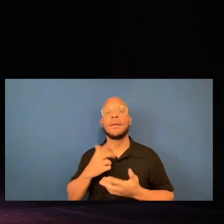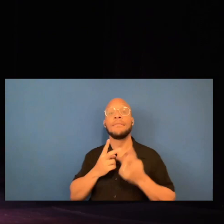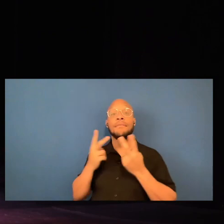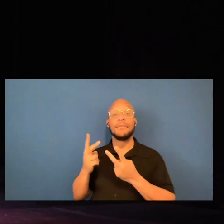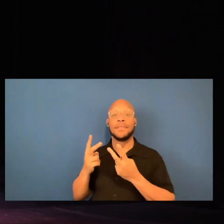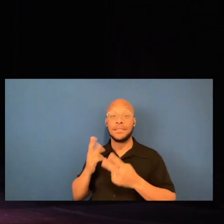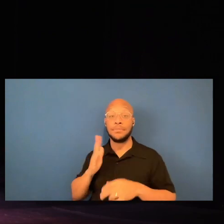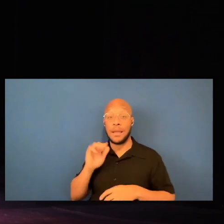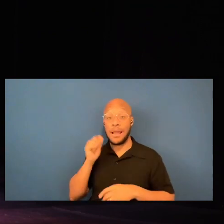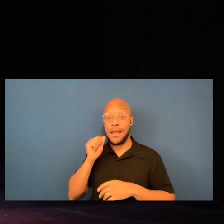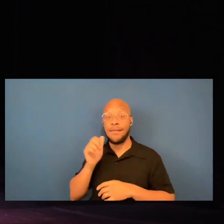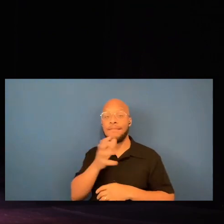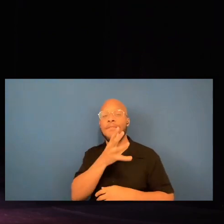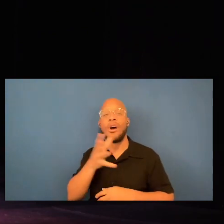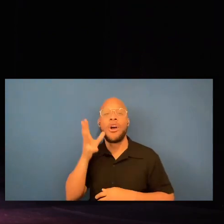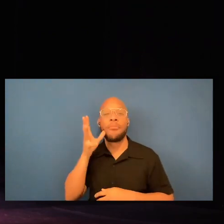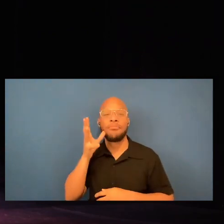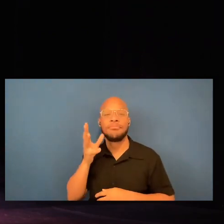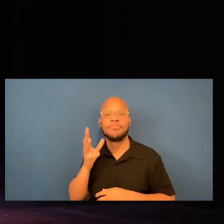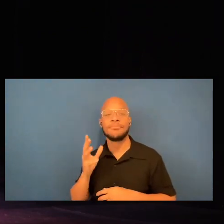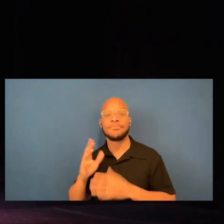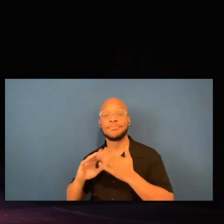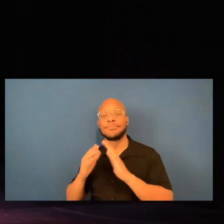And, you know, telling her about,